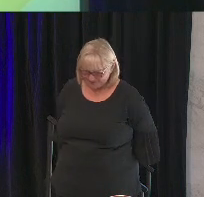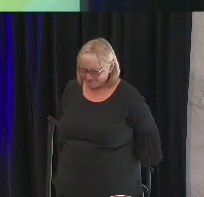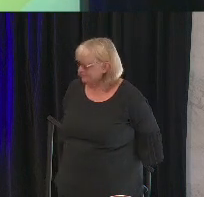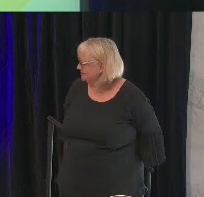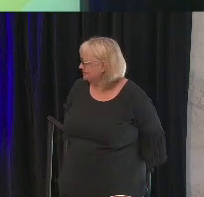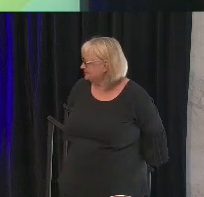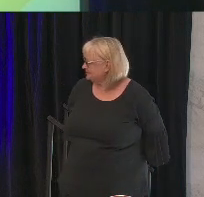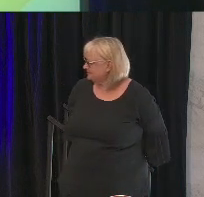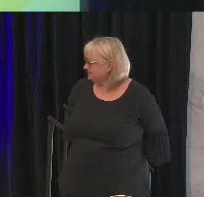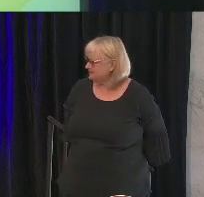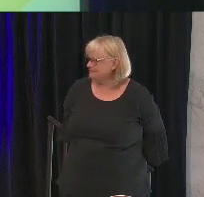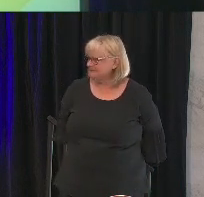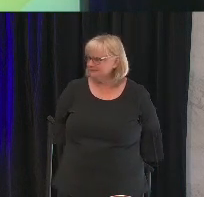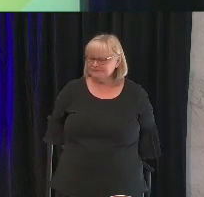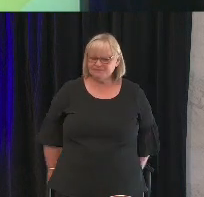your flight, and we'll get a photo as well.